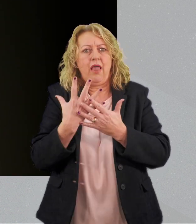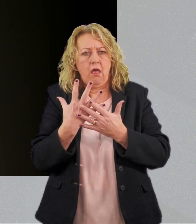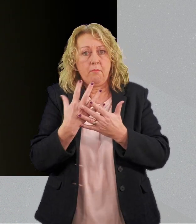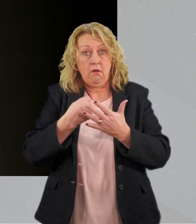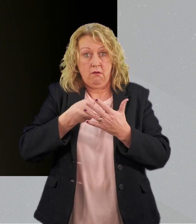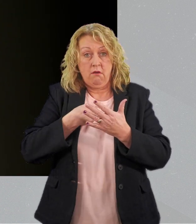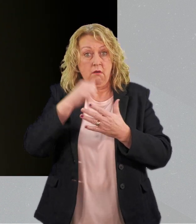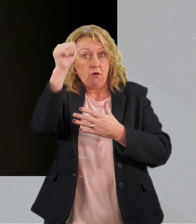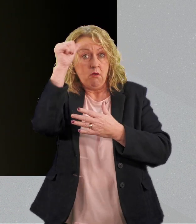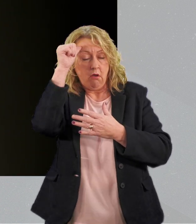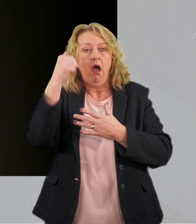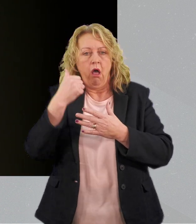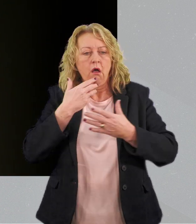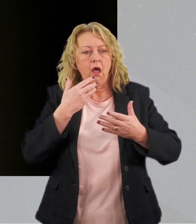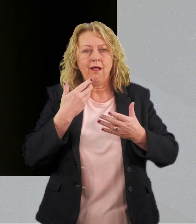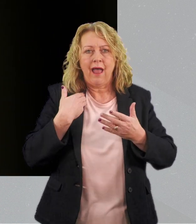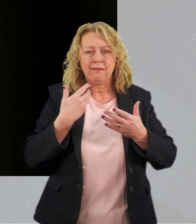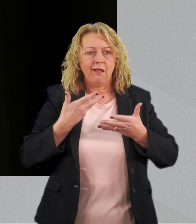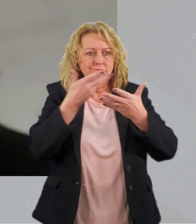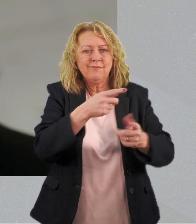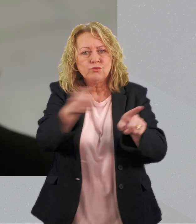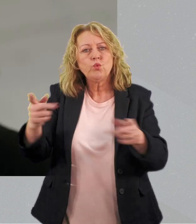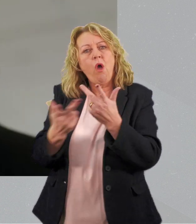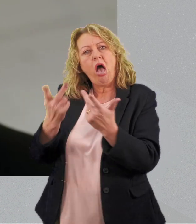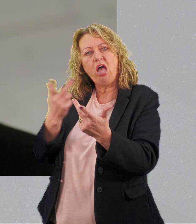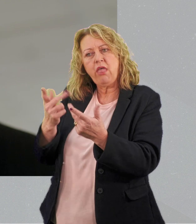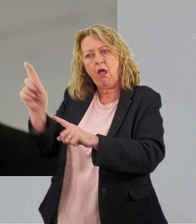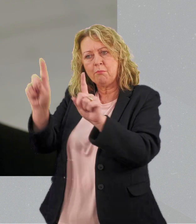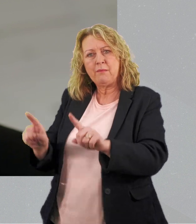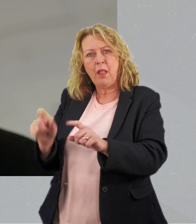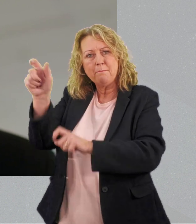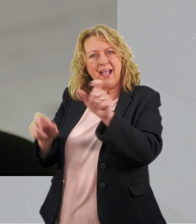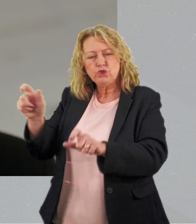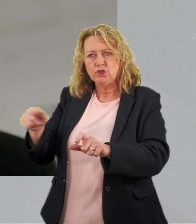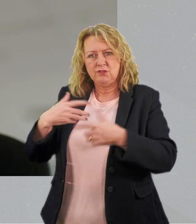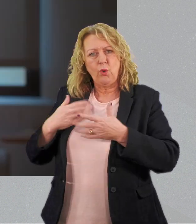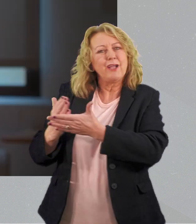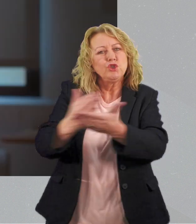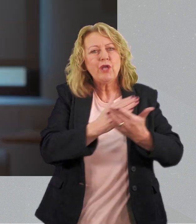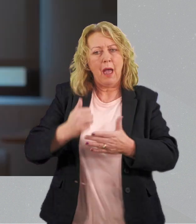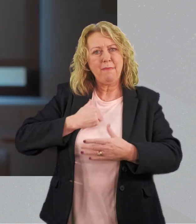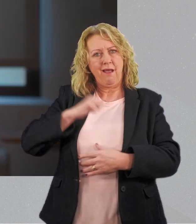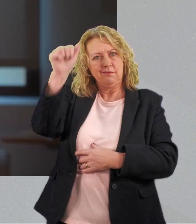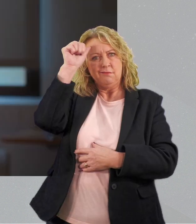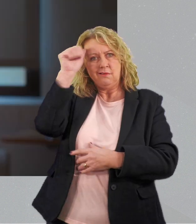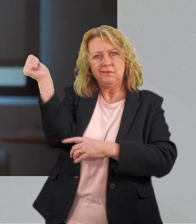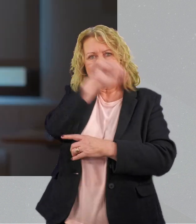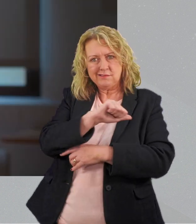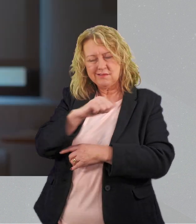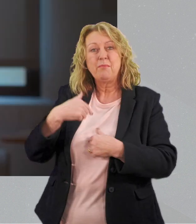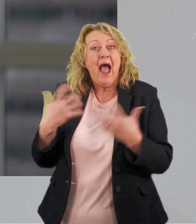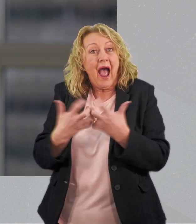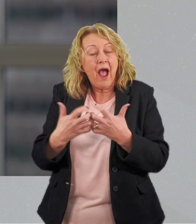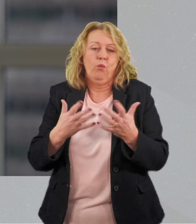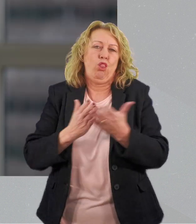help improve outcomes for other patients that you won't meet by sharing your expertise. And to do that, you need to publish